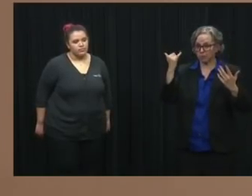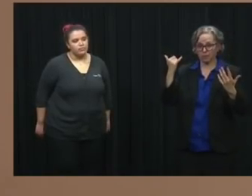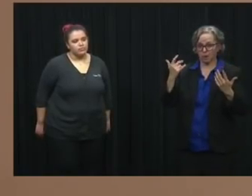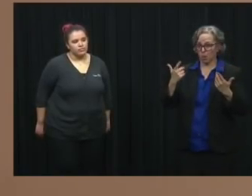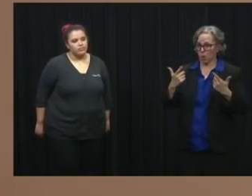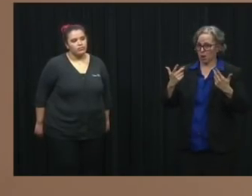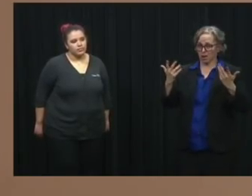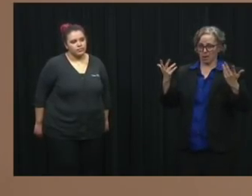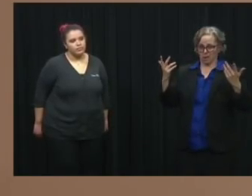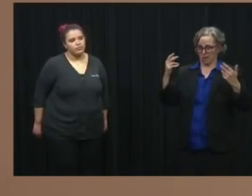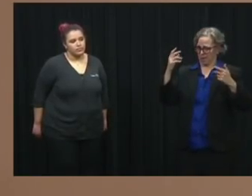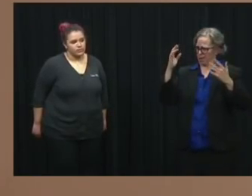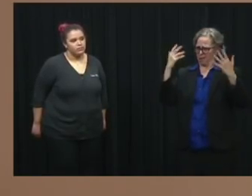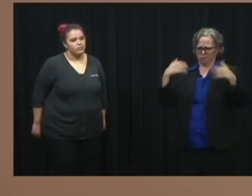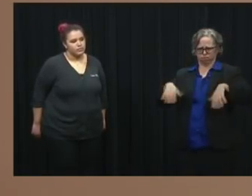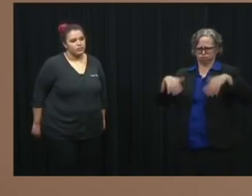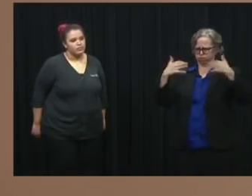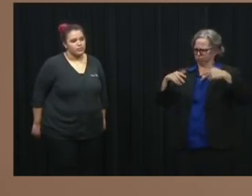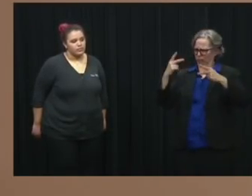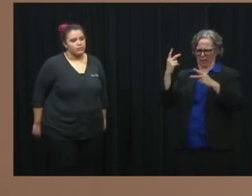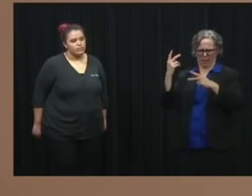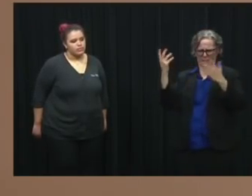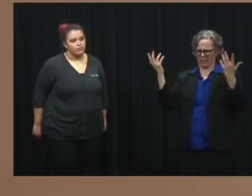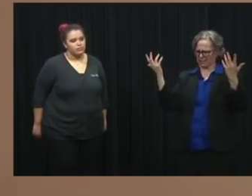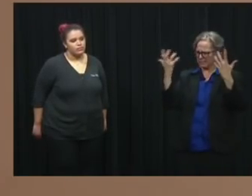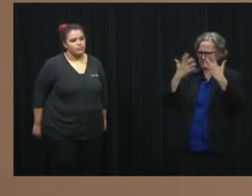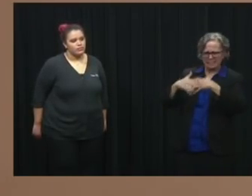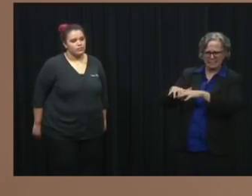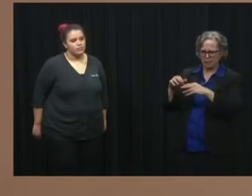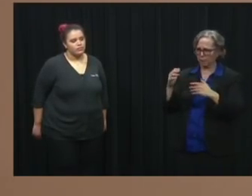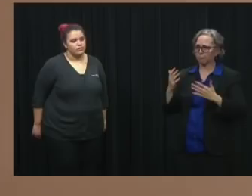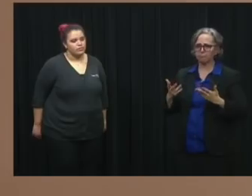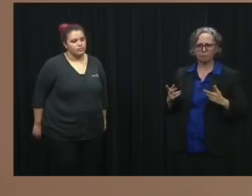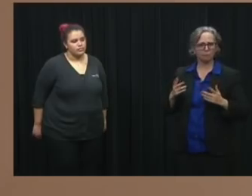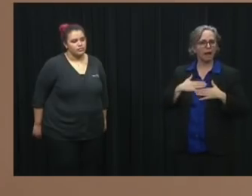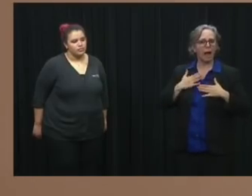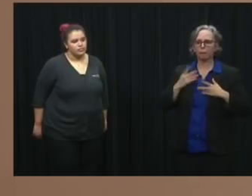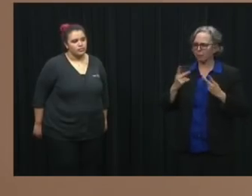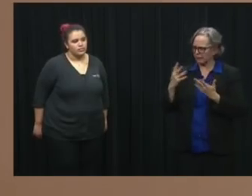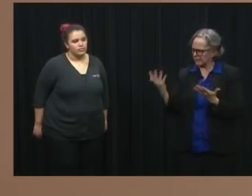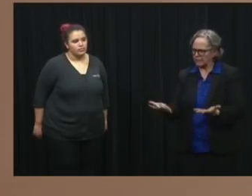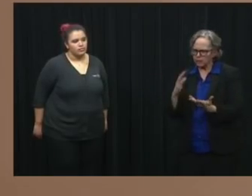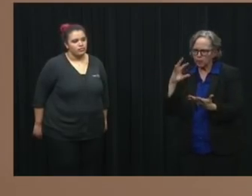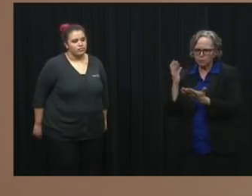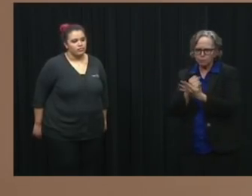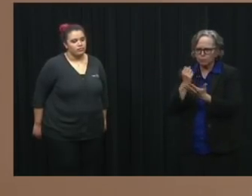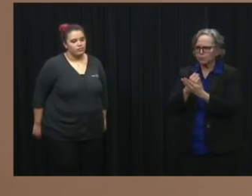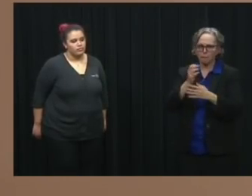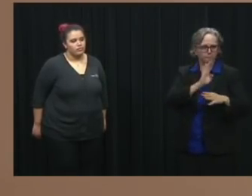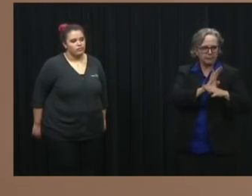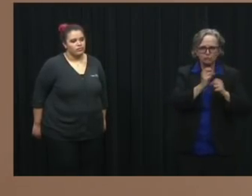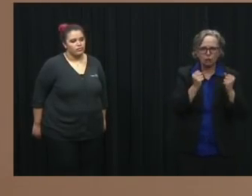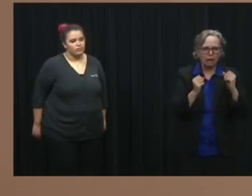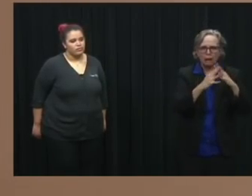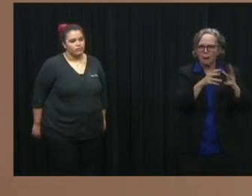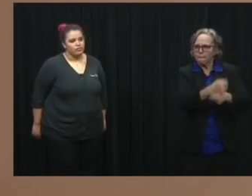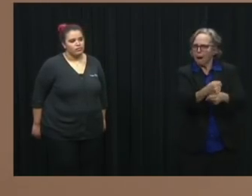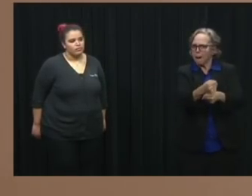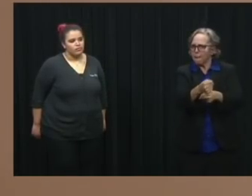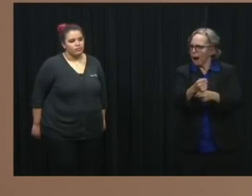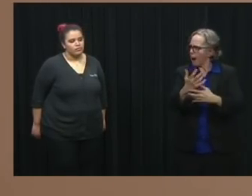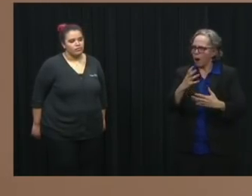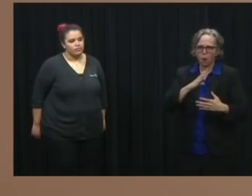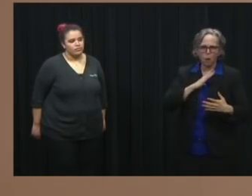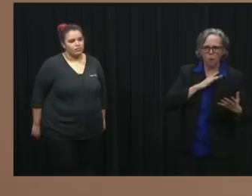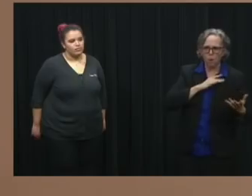glad that we have folks already working on that here. And we have industry already working on masks. And we have industry working on sterilizing